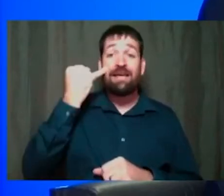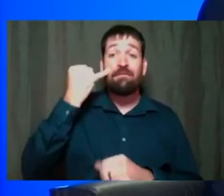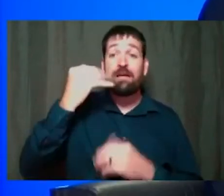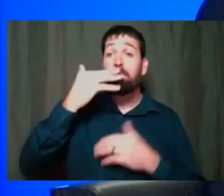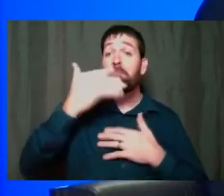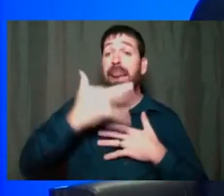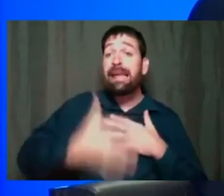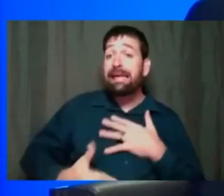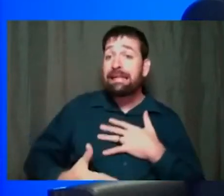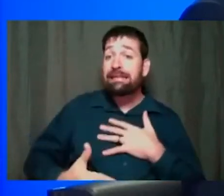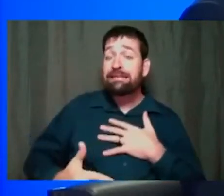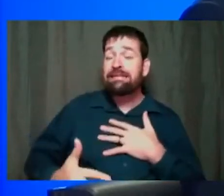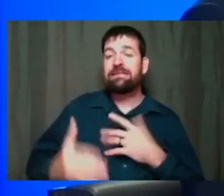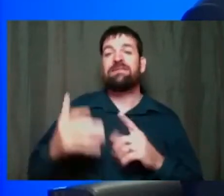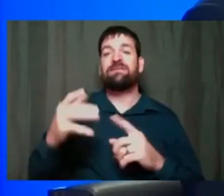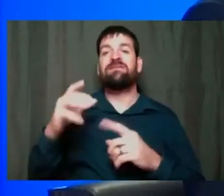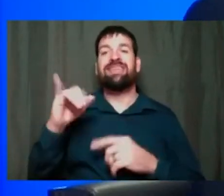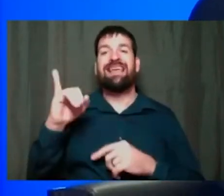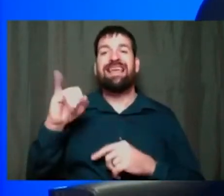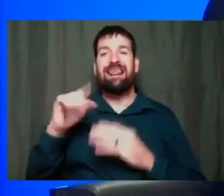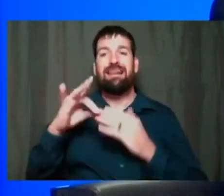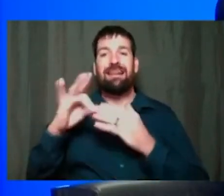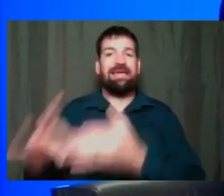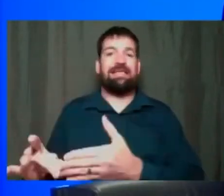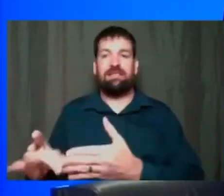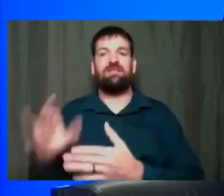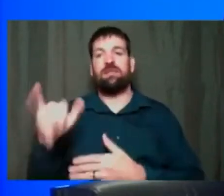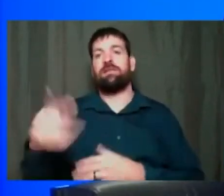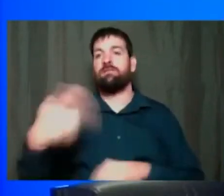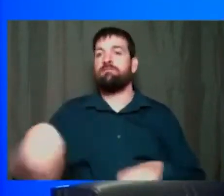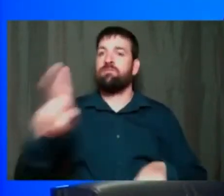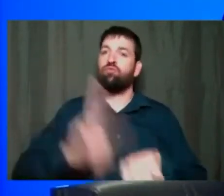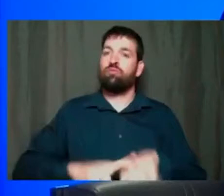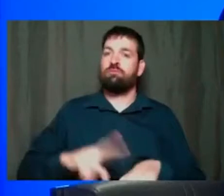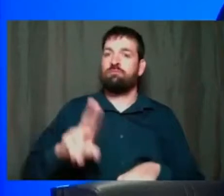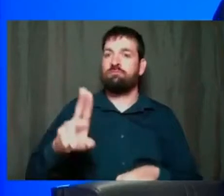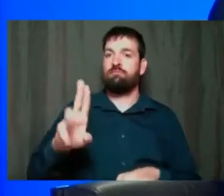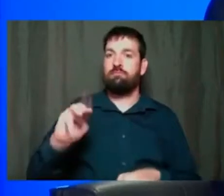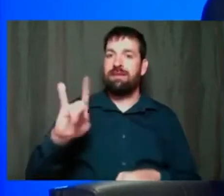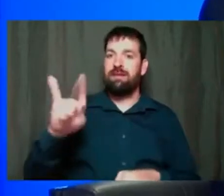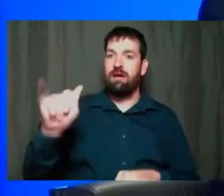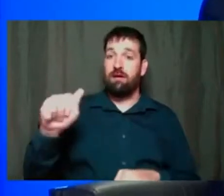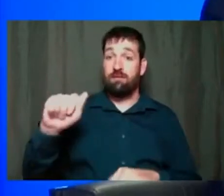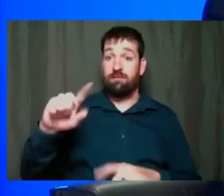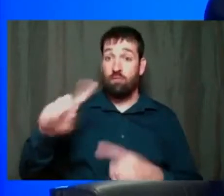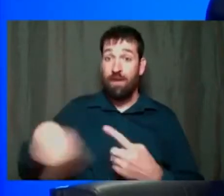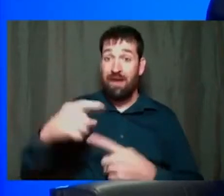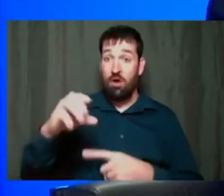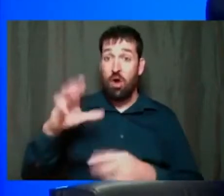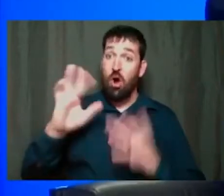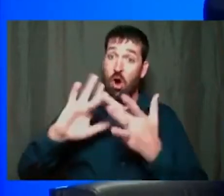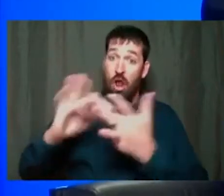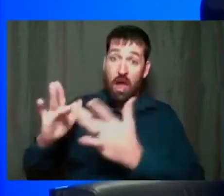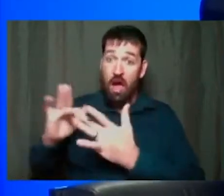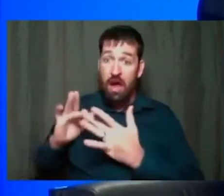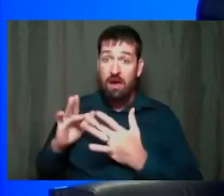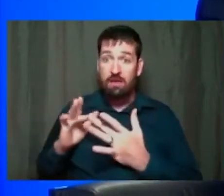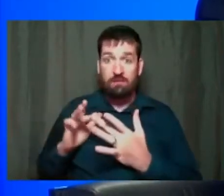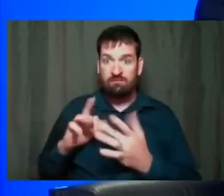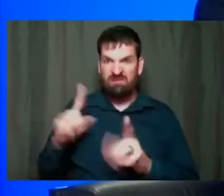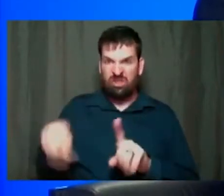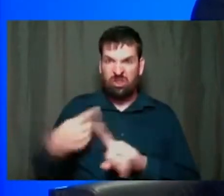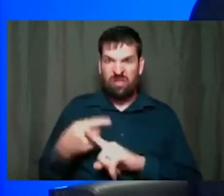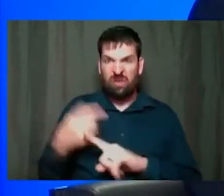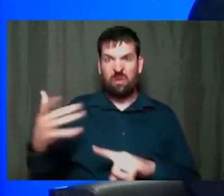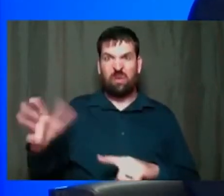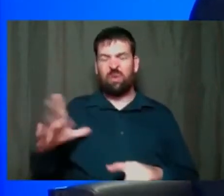your traditional mainstream media. So when you move into online outlets Or anything goes. where all you have to do is have a nice headmast